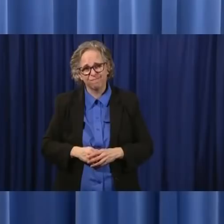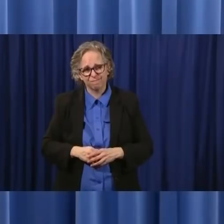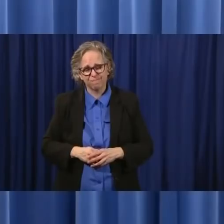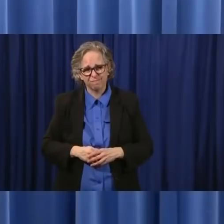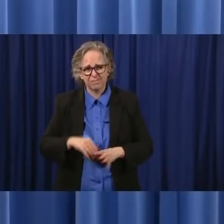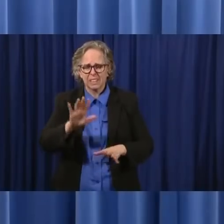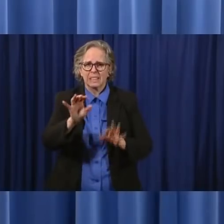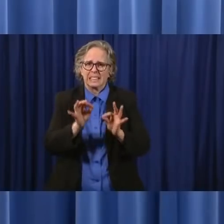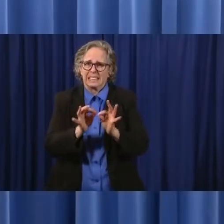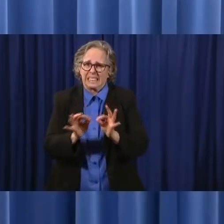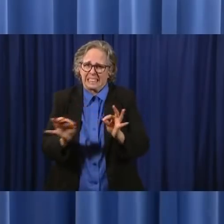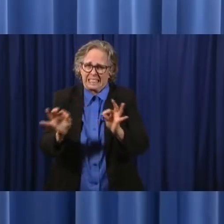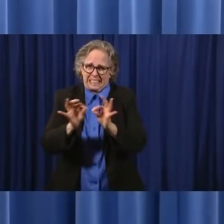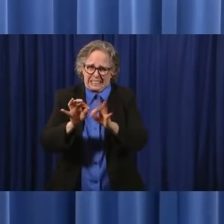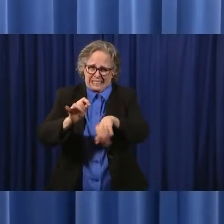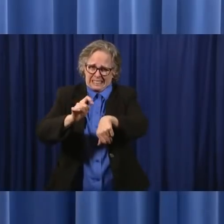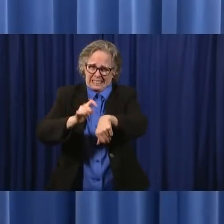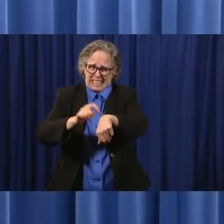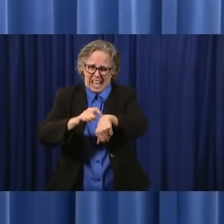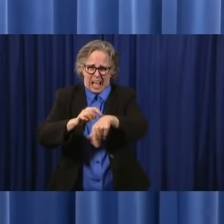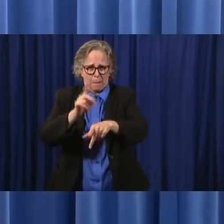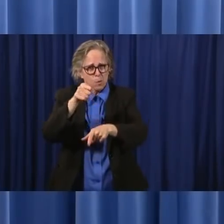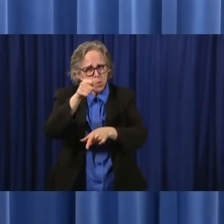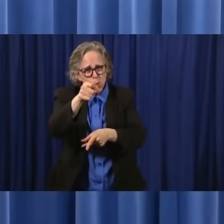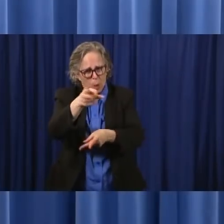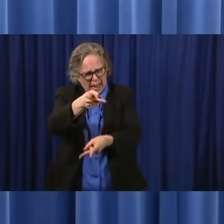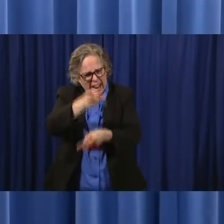critical time. Thank you.